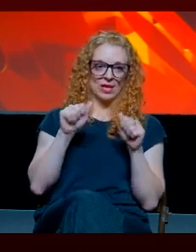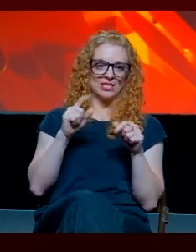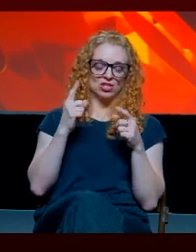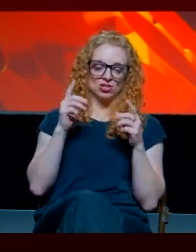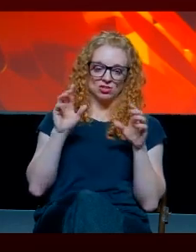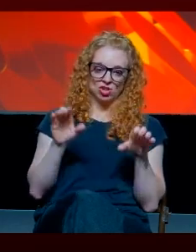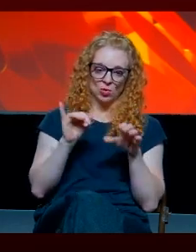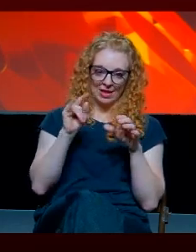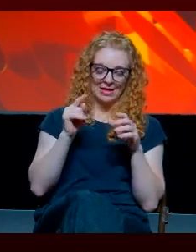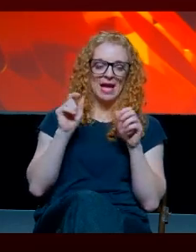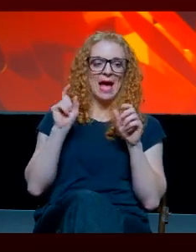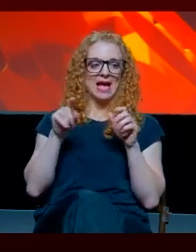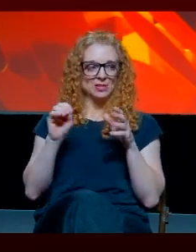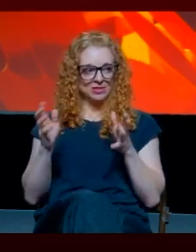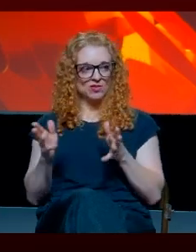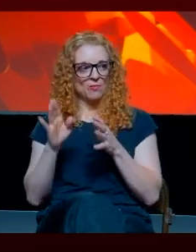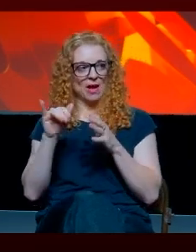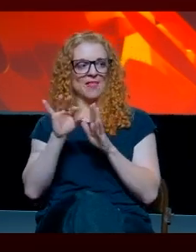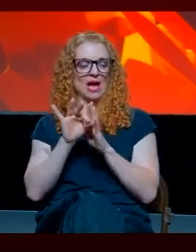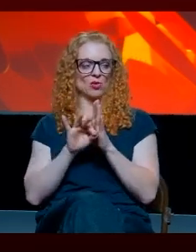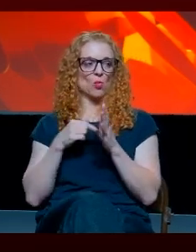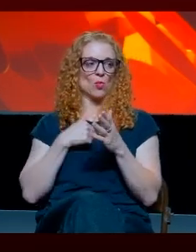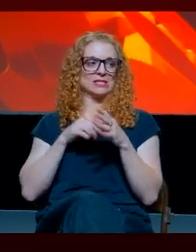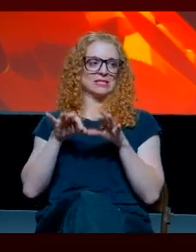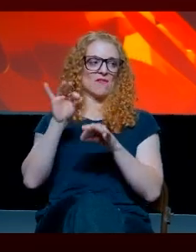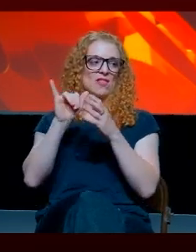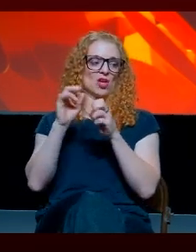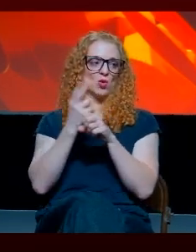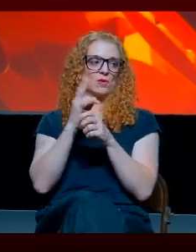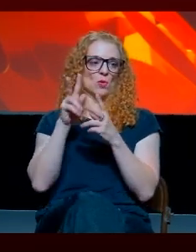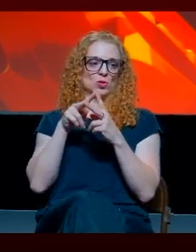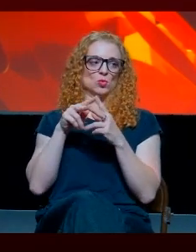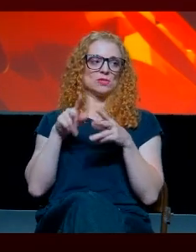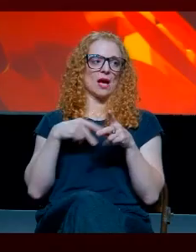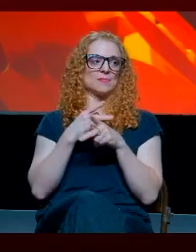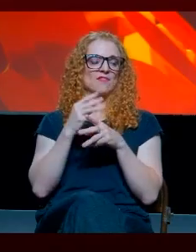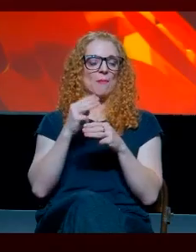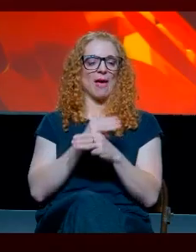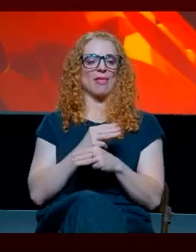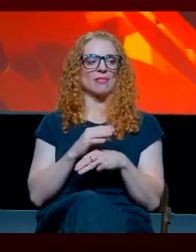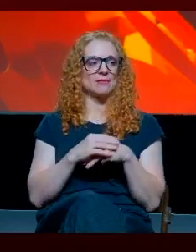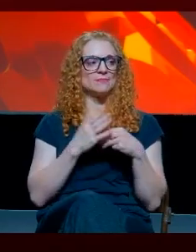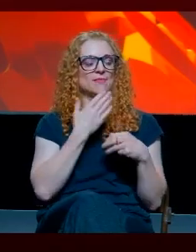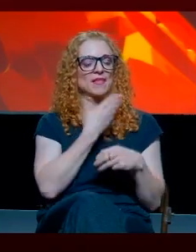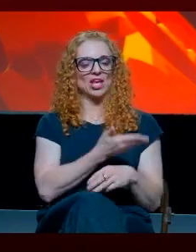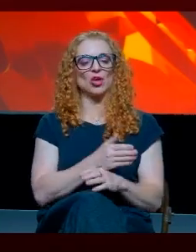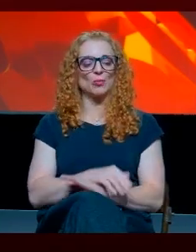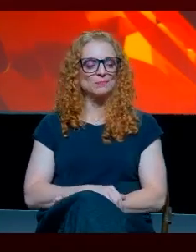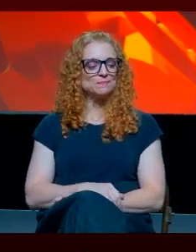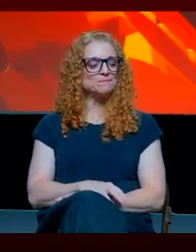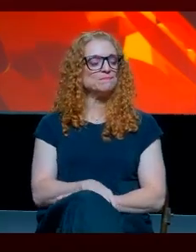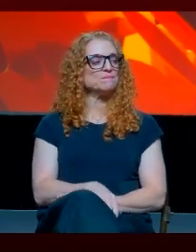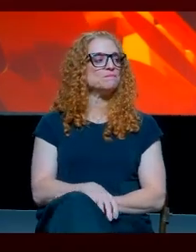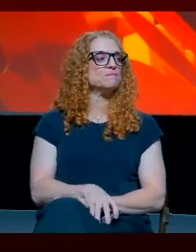has to be driven by the algorithms that we discover that use these two types of math. Thank you.